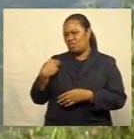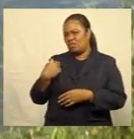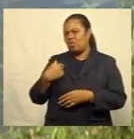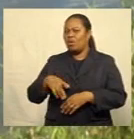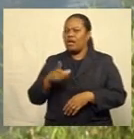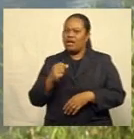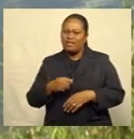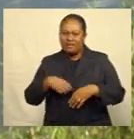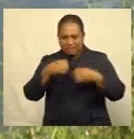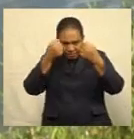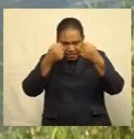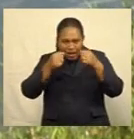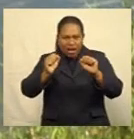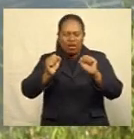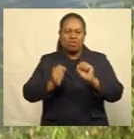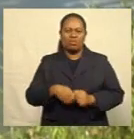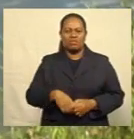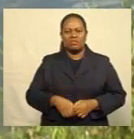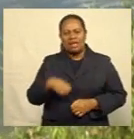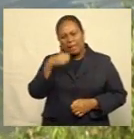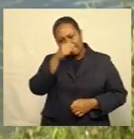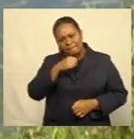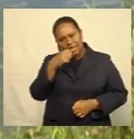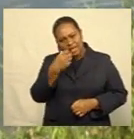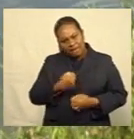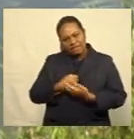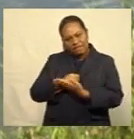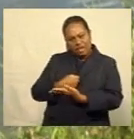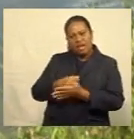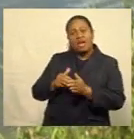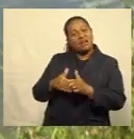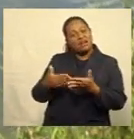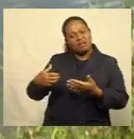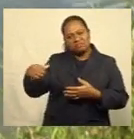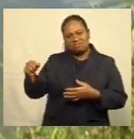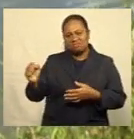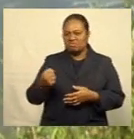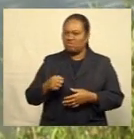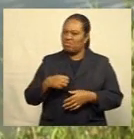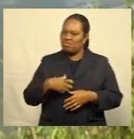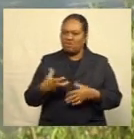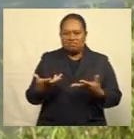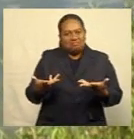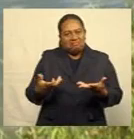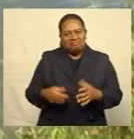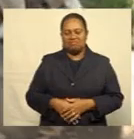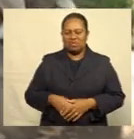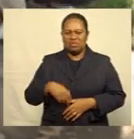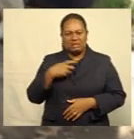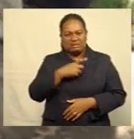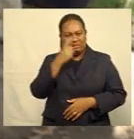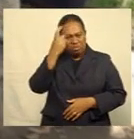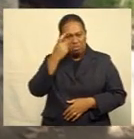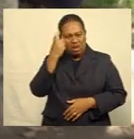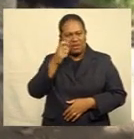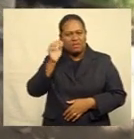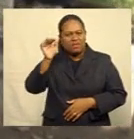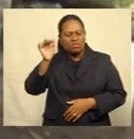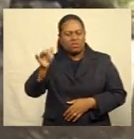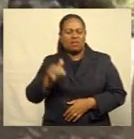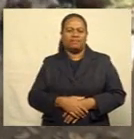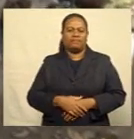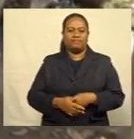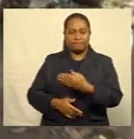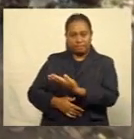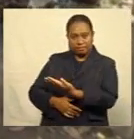cows, pigs, but now it's all gone. We are scared what our future will be like. The Selai villagers